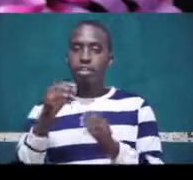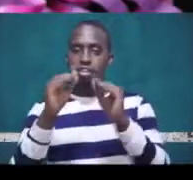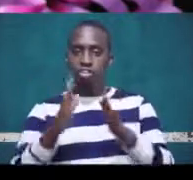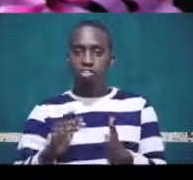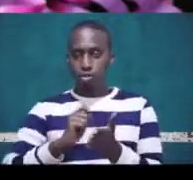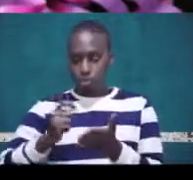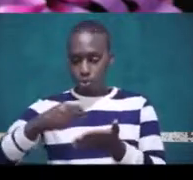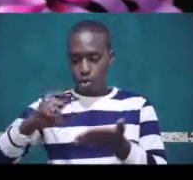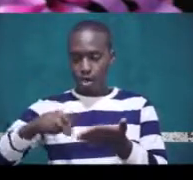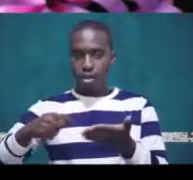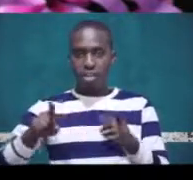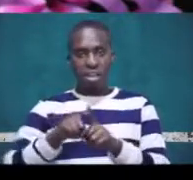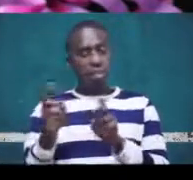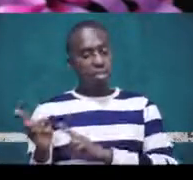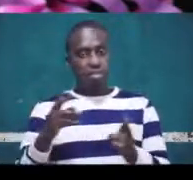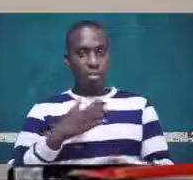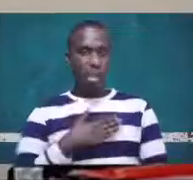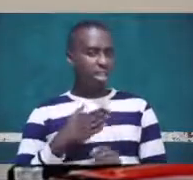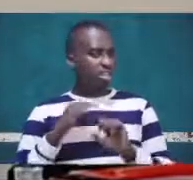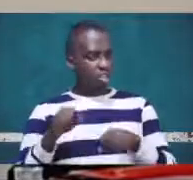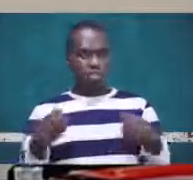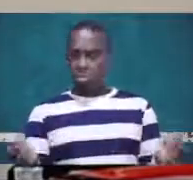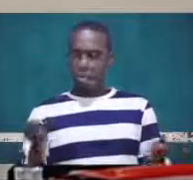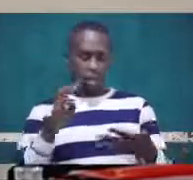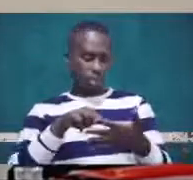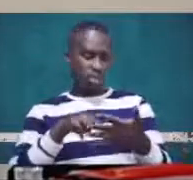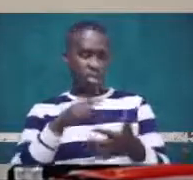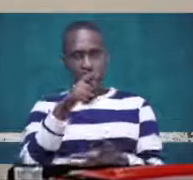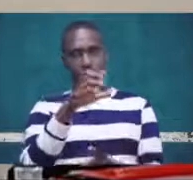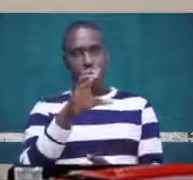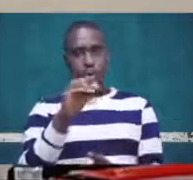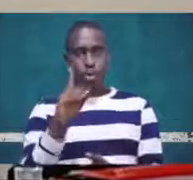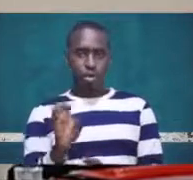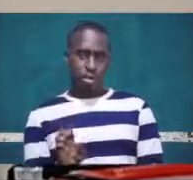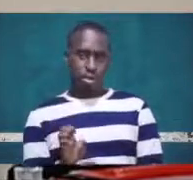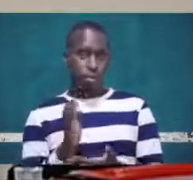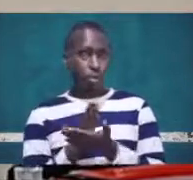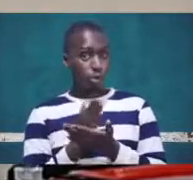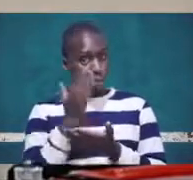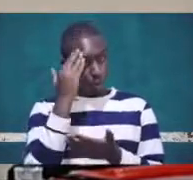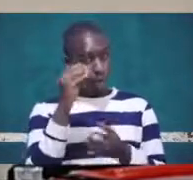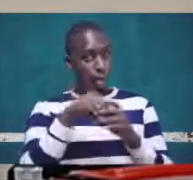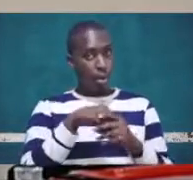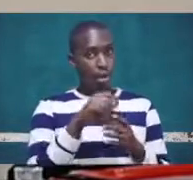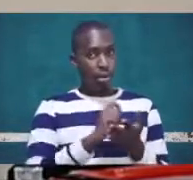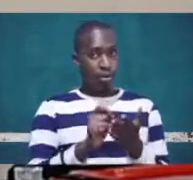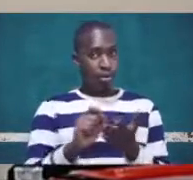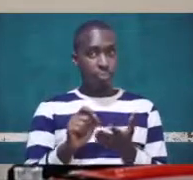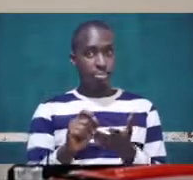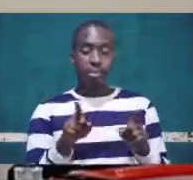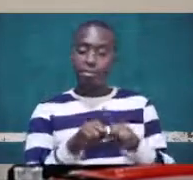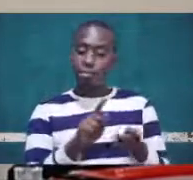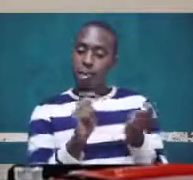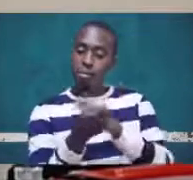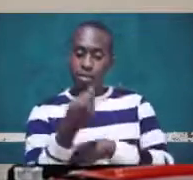the ordinary one, like me, I can't read those coded structures unless they are decoded, and then put there for me to be